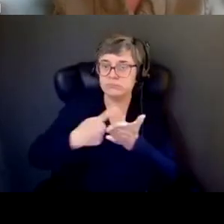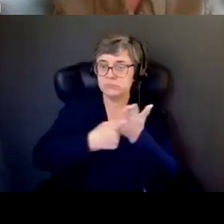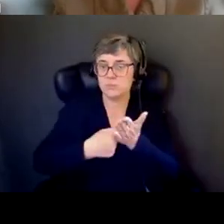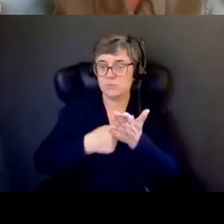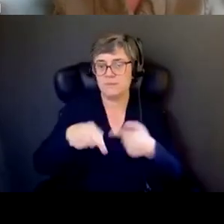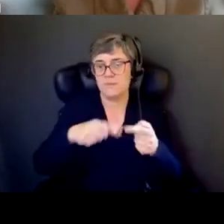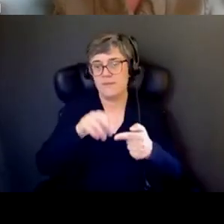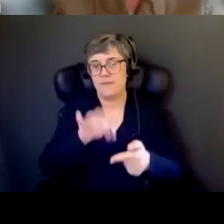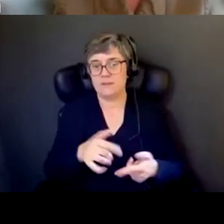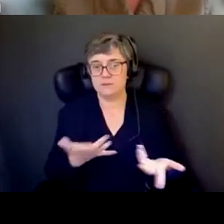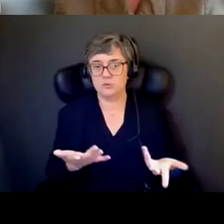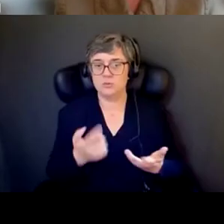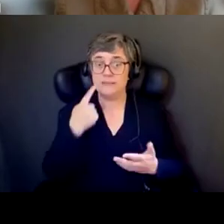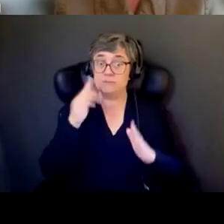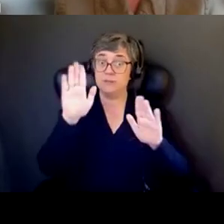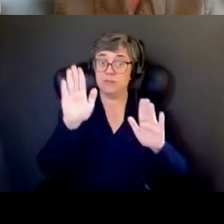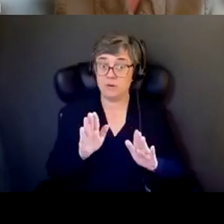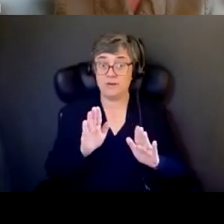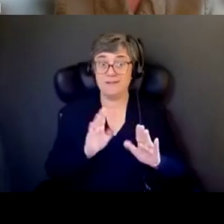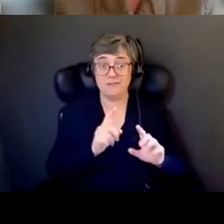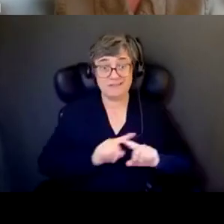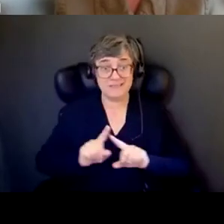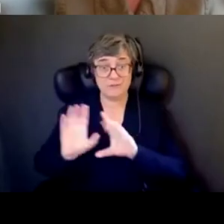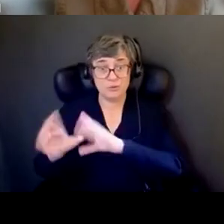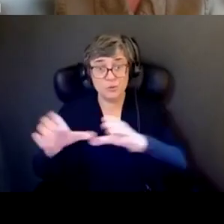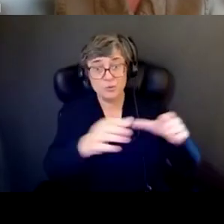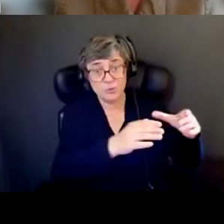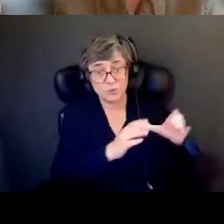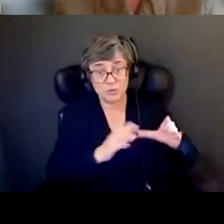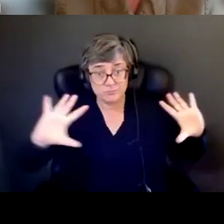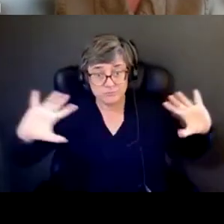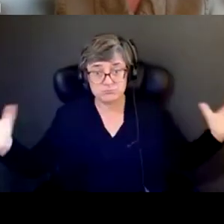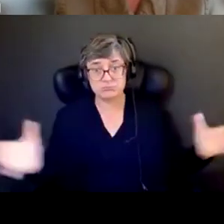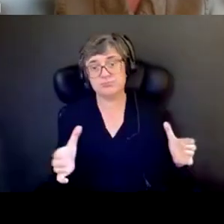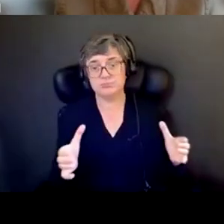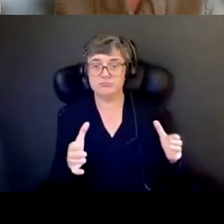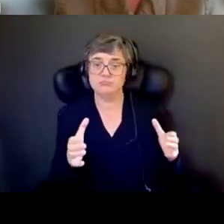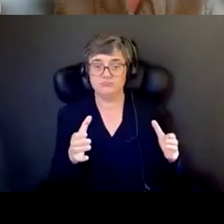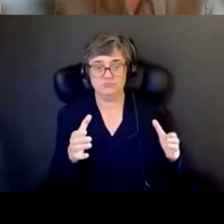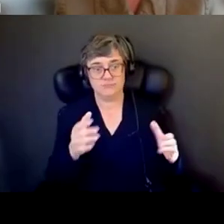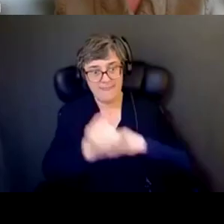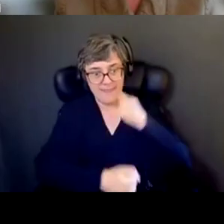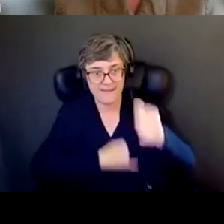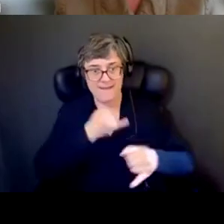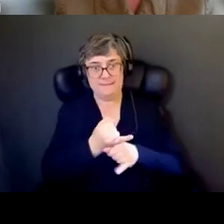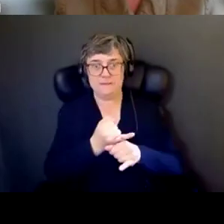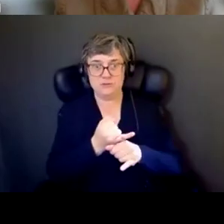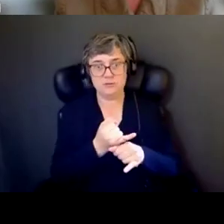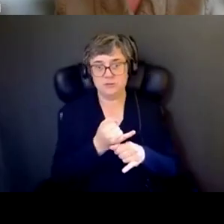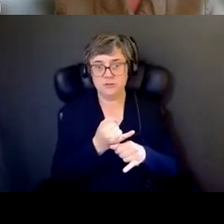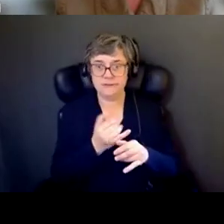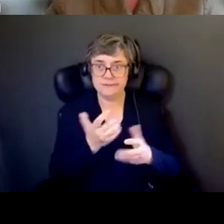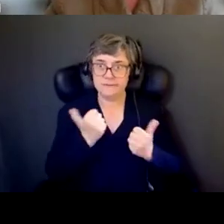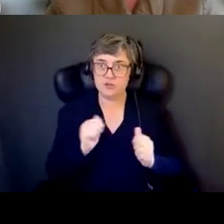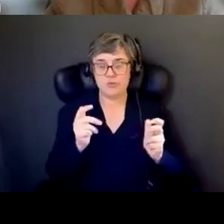I think that um, you know. Anyways, the two like